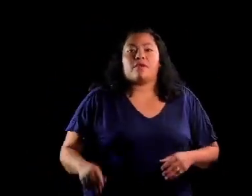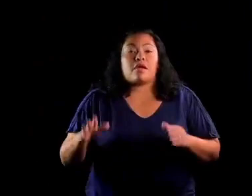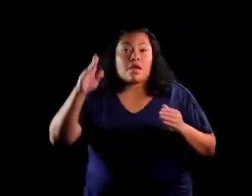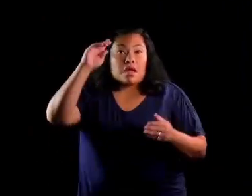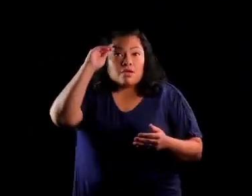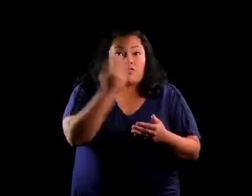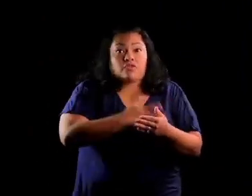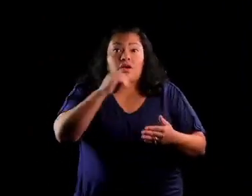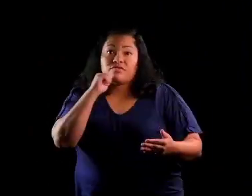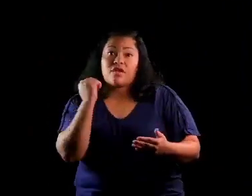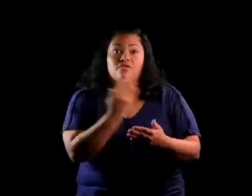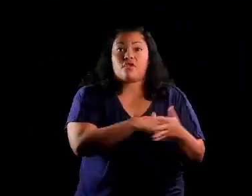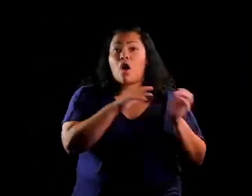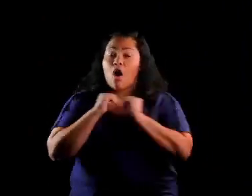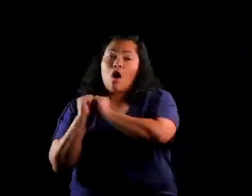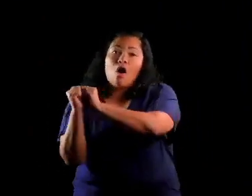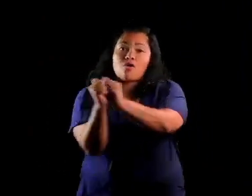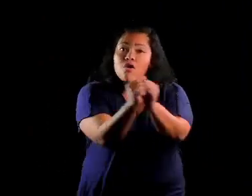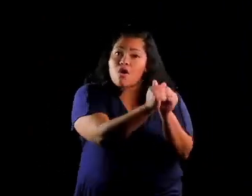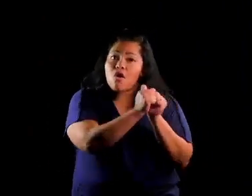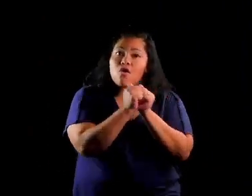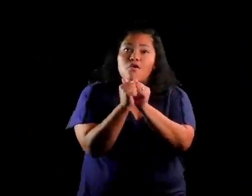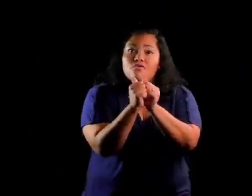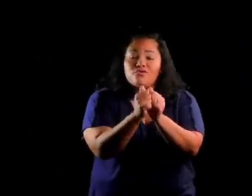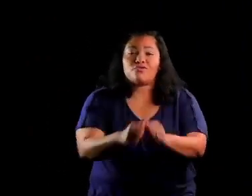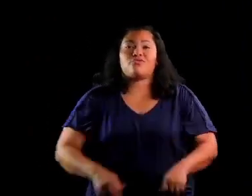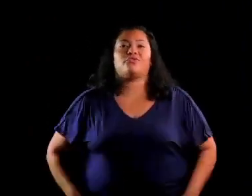Come together, sons and